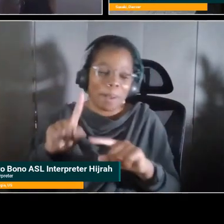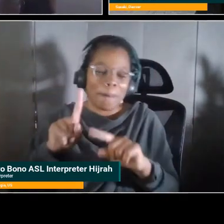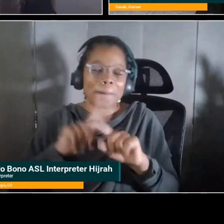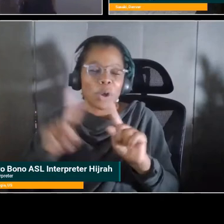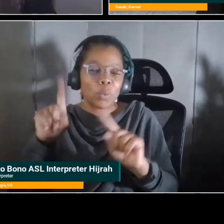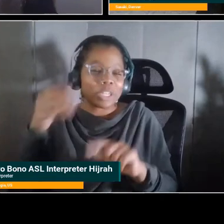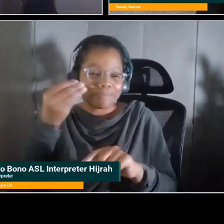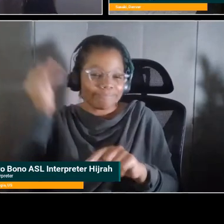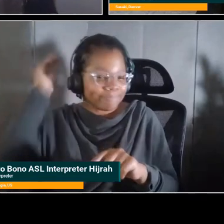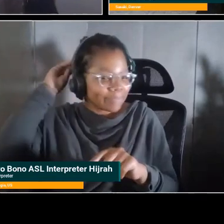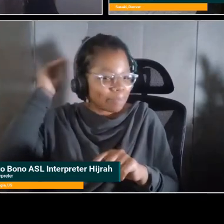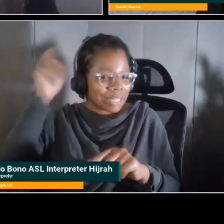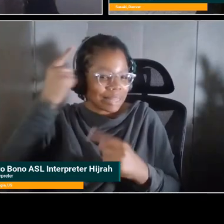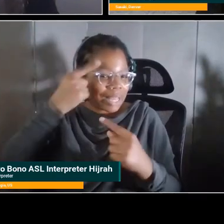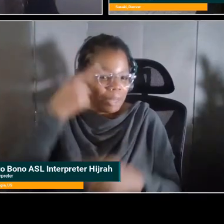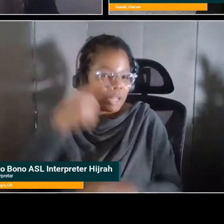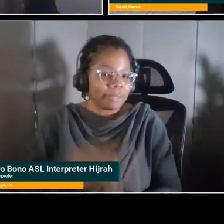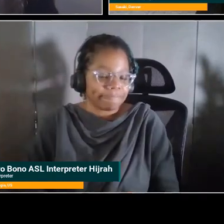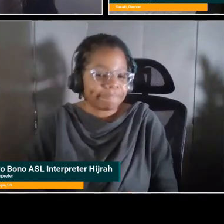about.